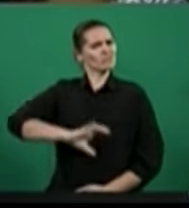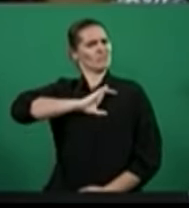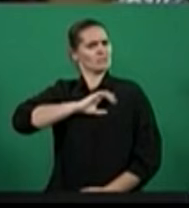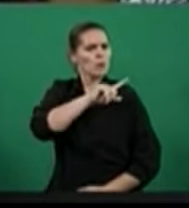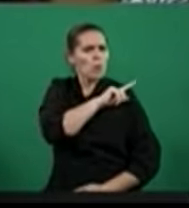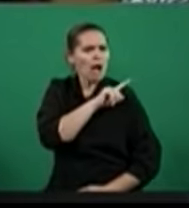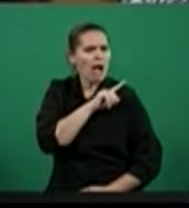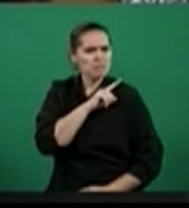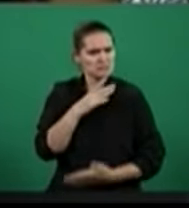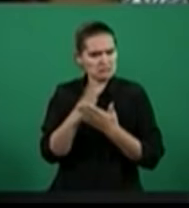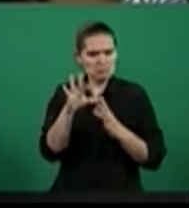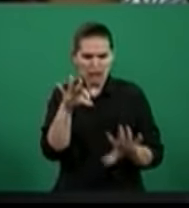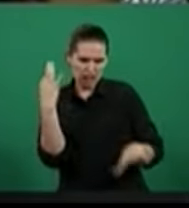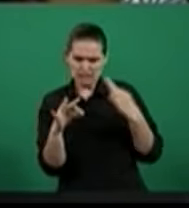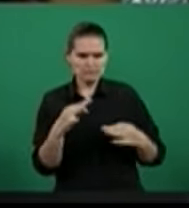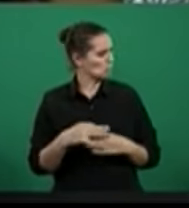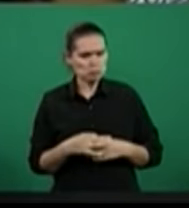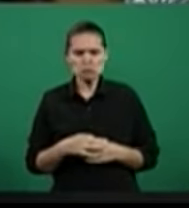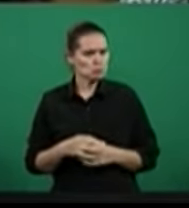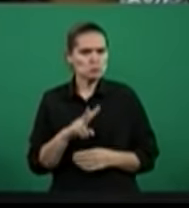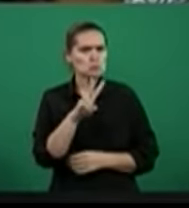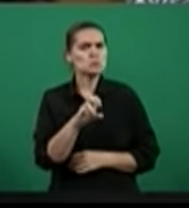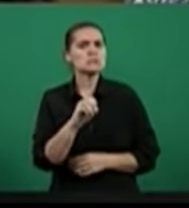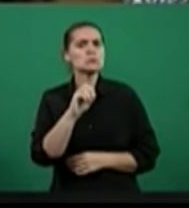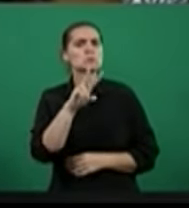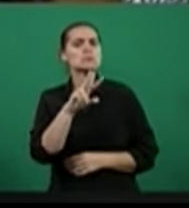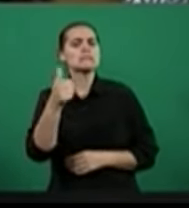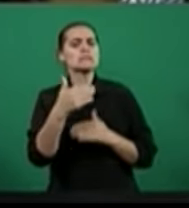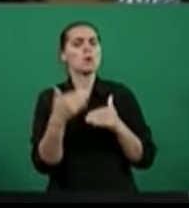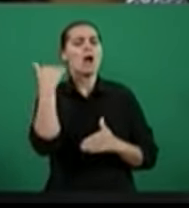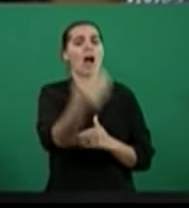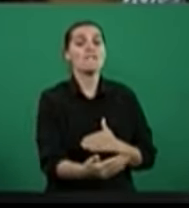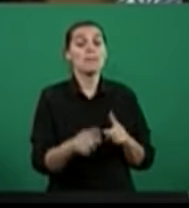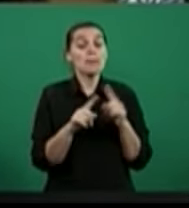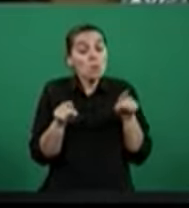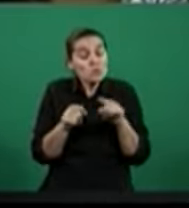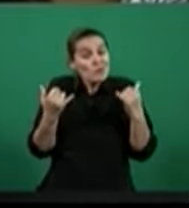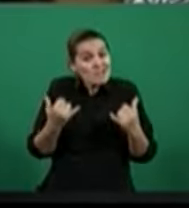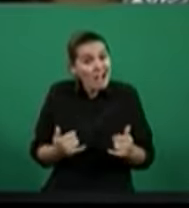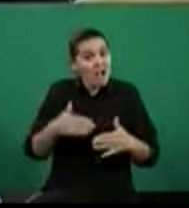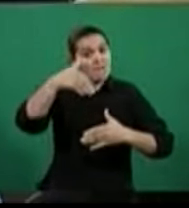2026, also considering the lull that normally comes with the general election season?